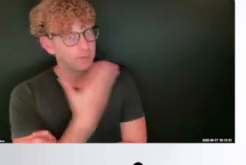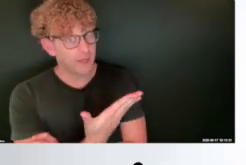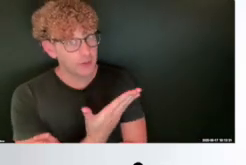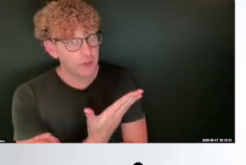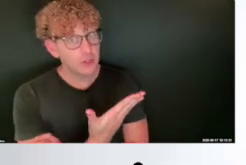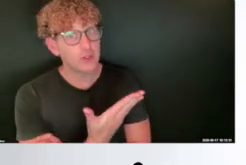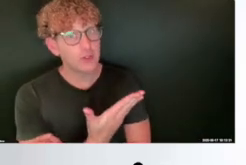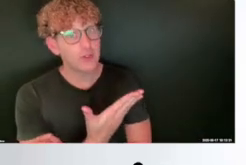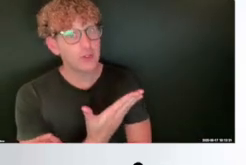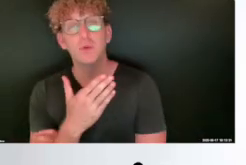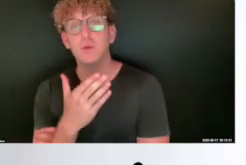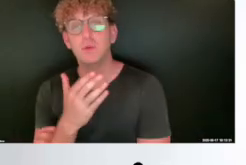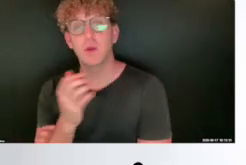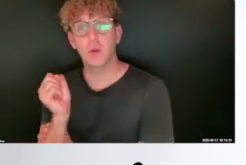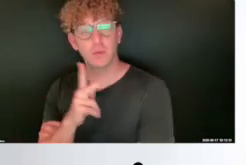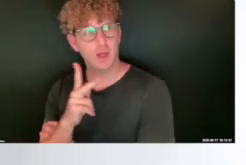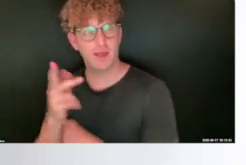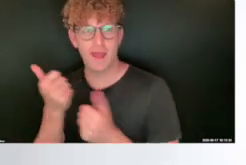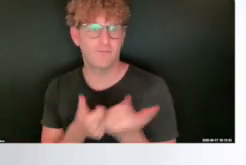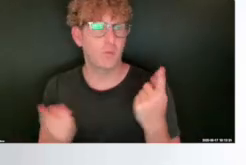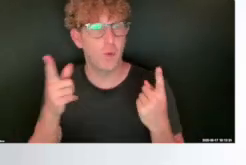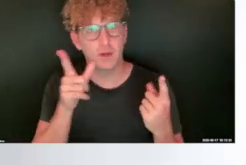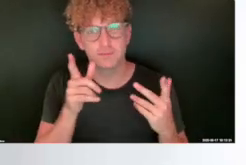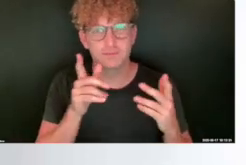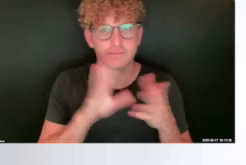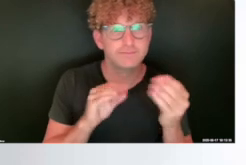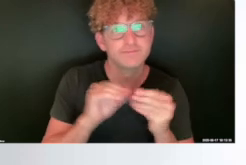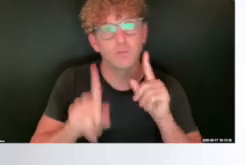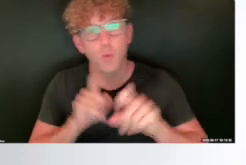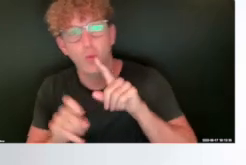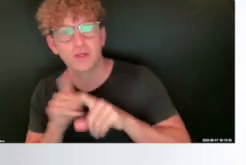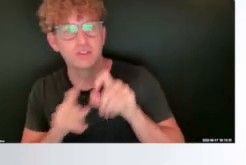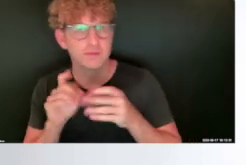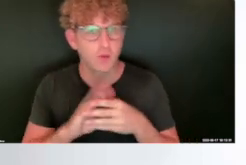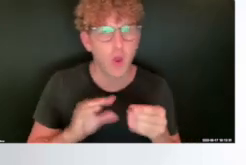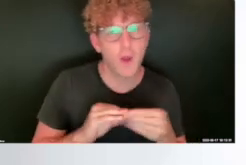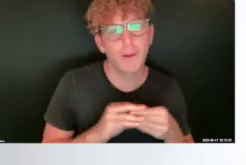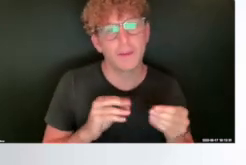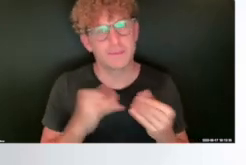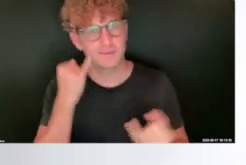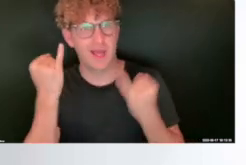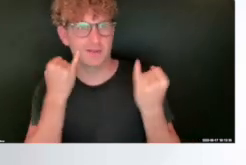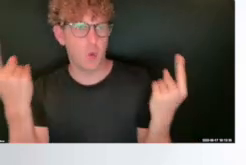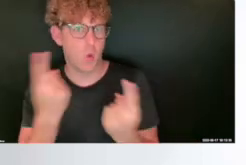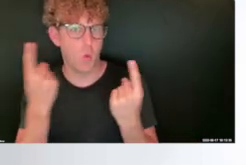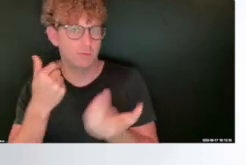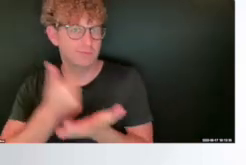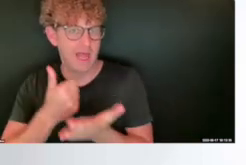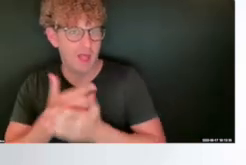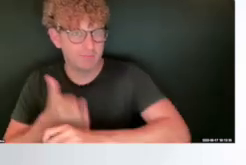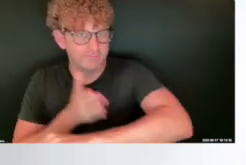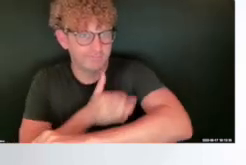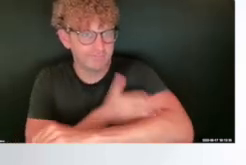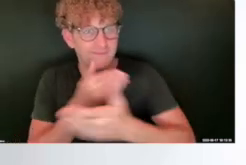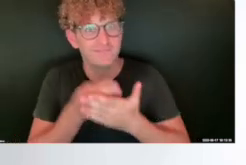Okay, thank you, Denise, and thank you everybody who submitted questions or comments. These ideas always help improve the funding